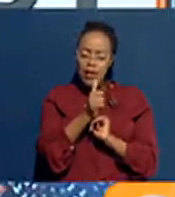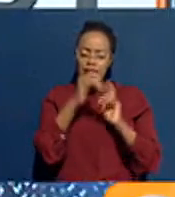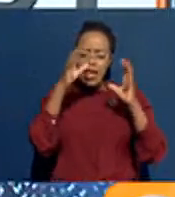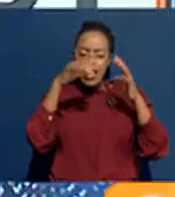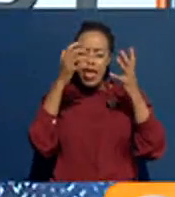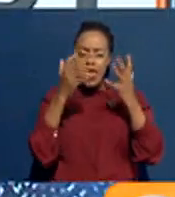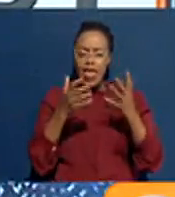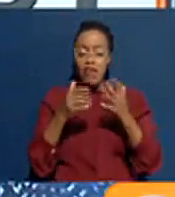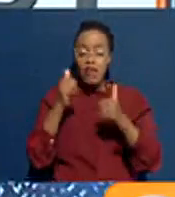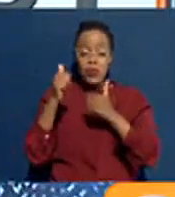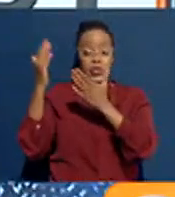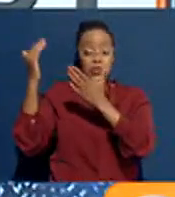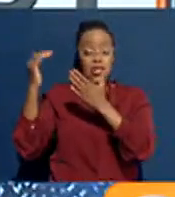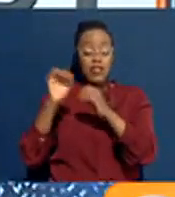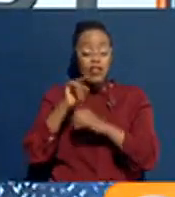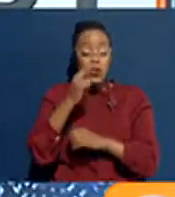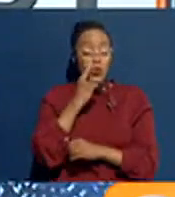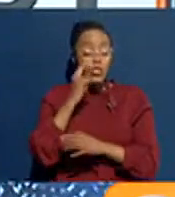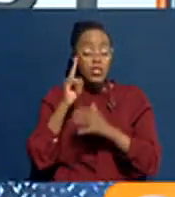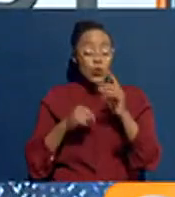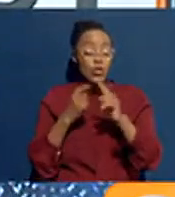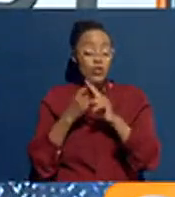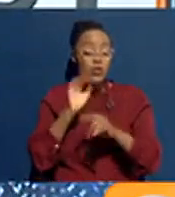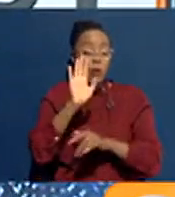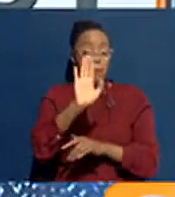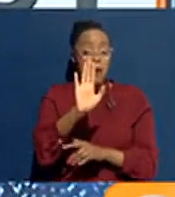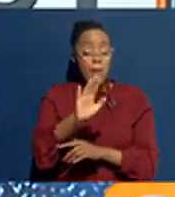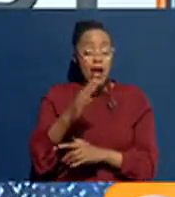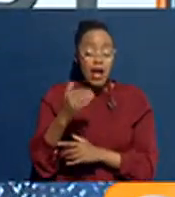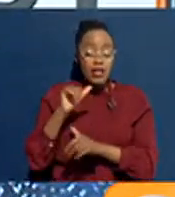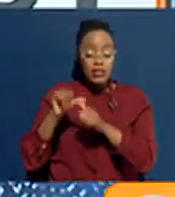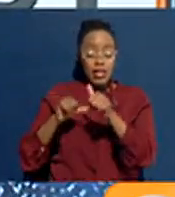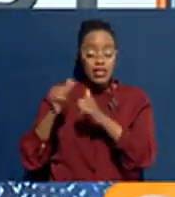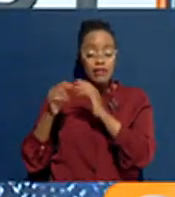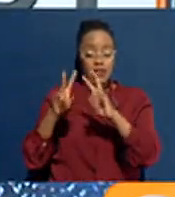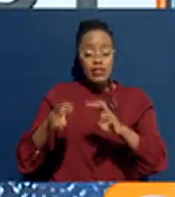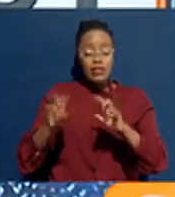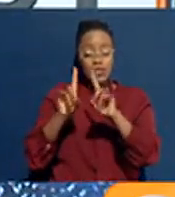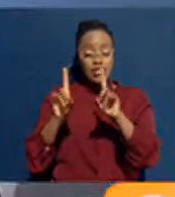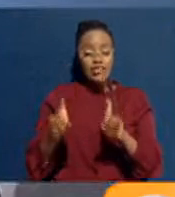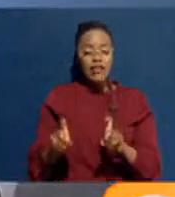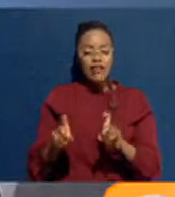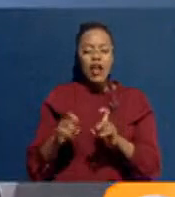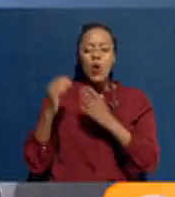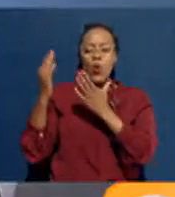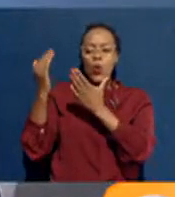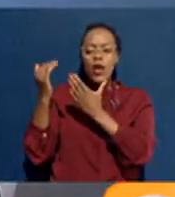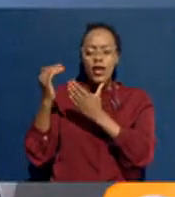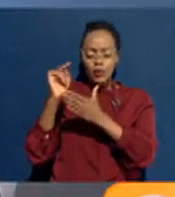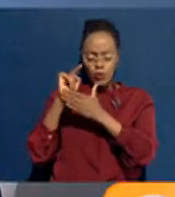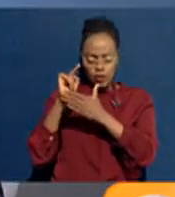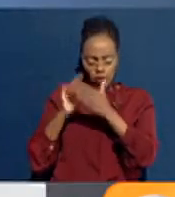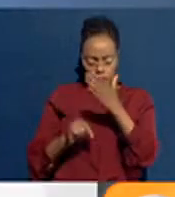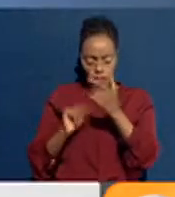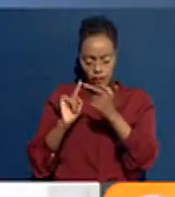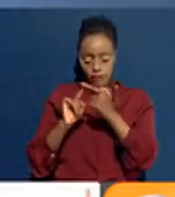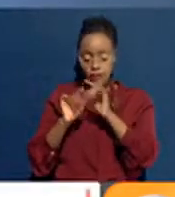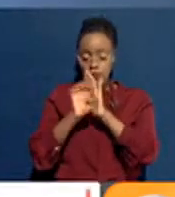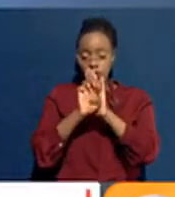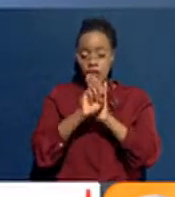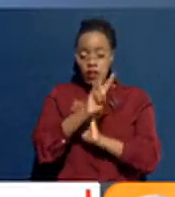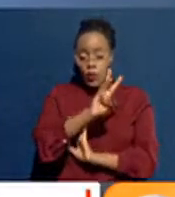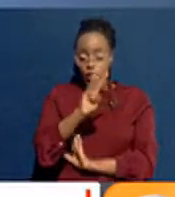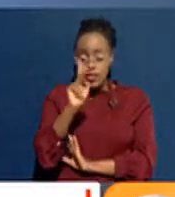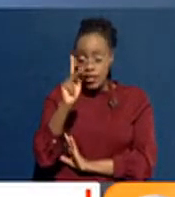much as people expected. What are you seeing from your scientific research? What we are expecting is that, for example, Western